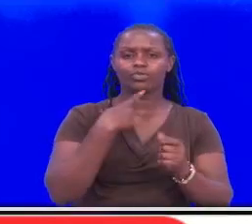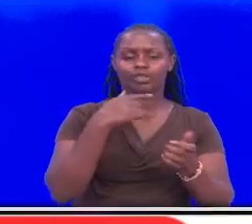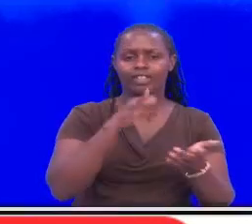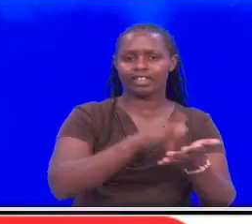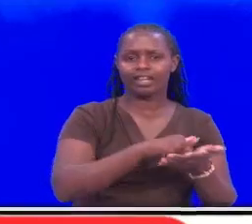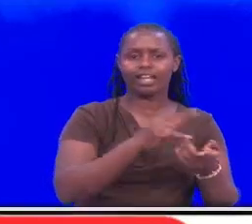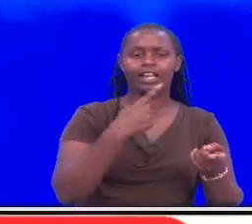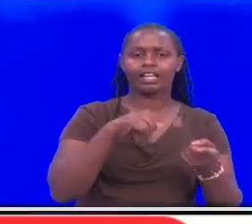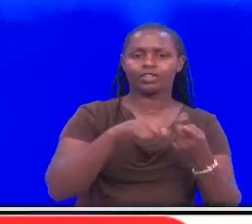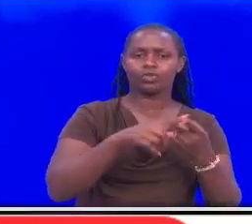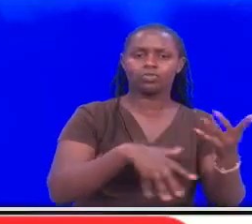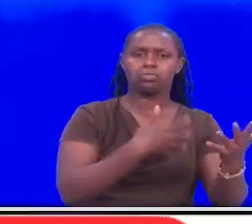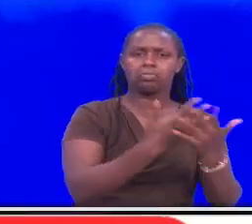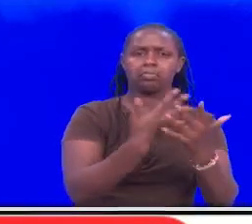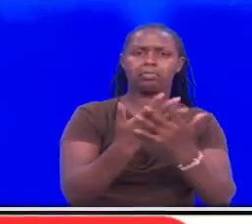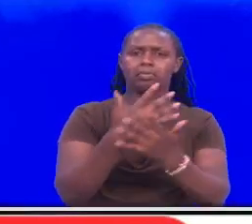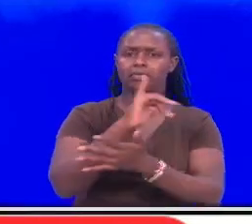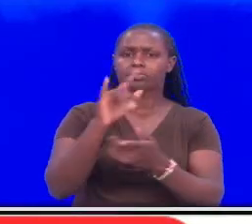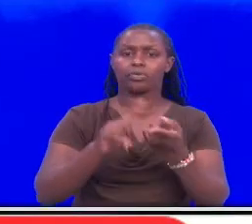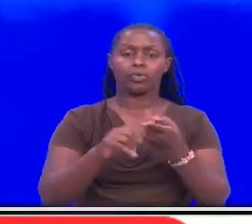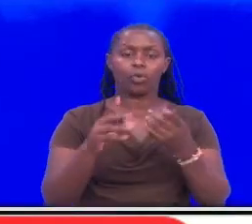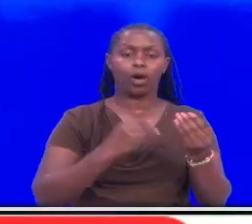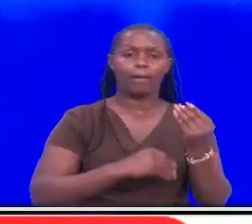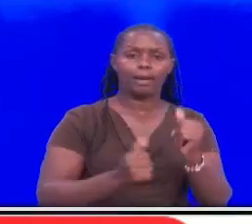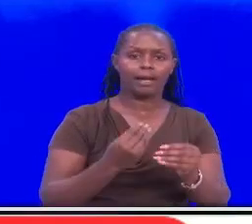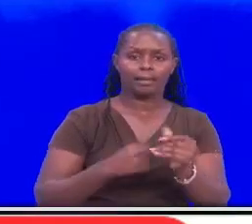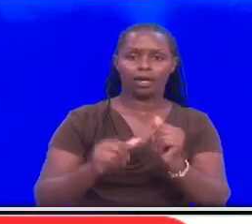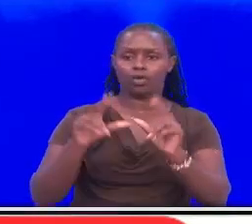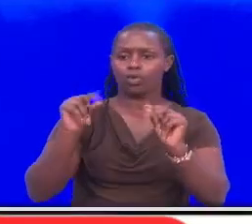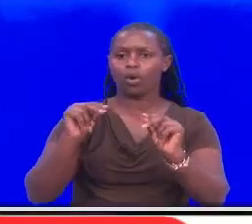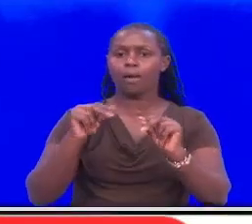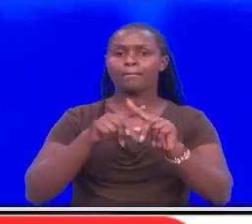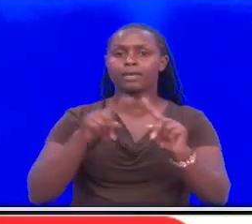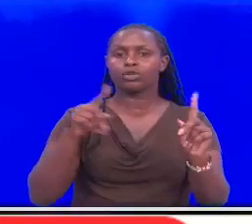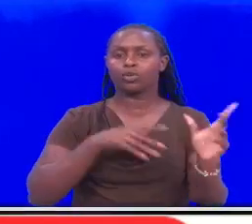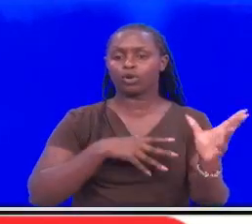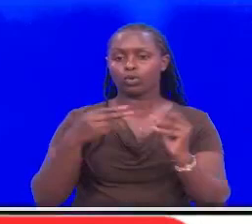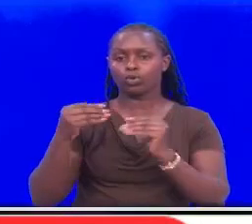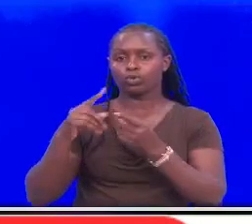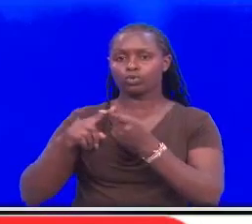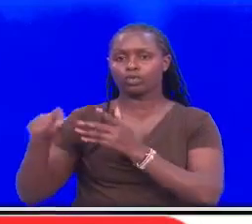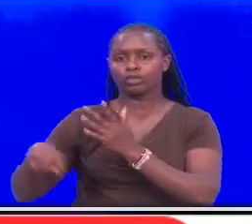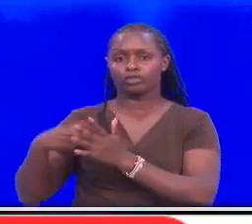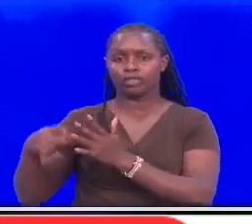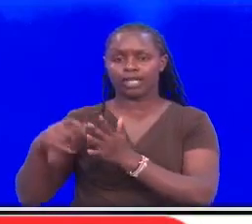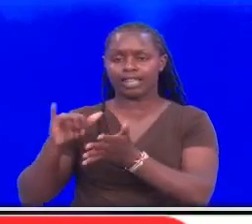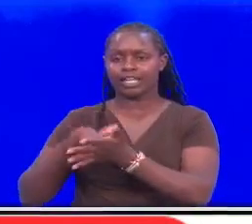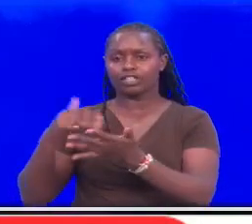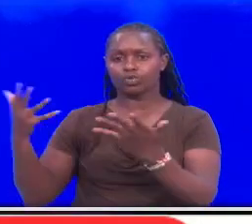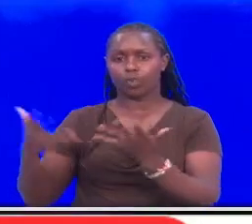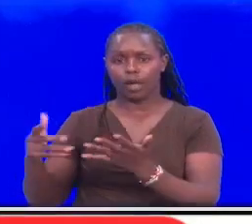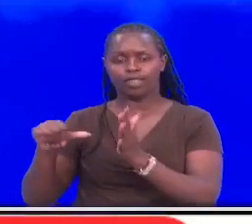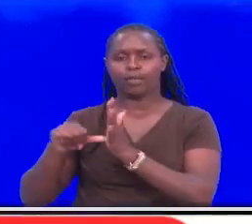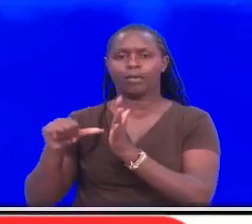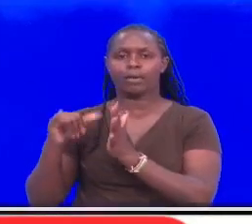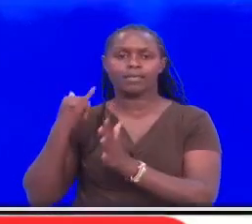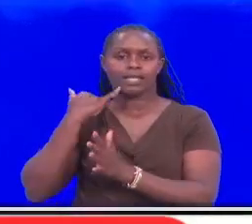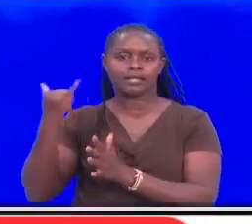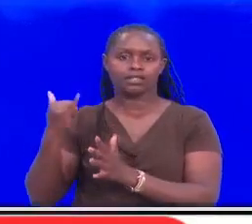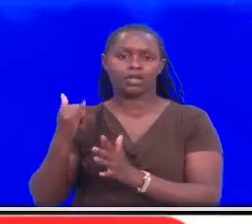the source and close those source and then ask. And now this also takes back to the corruption. Who issued the licenses of